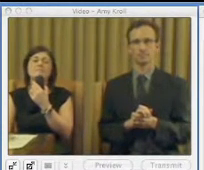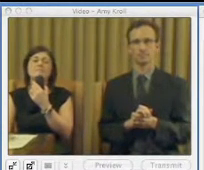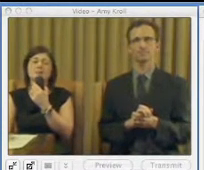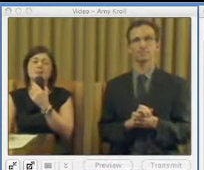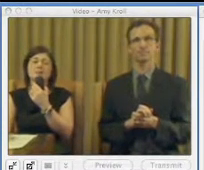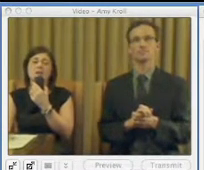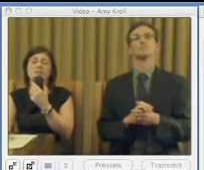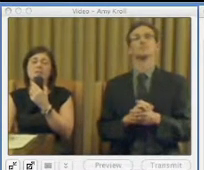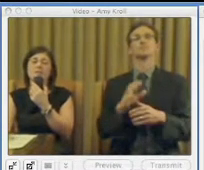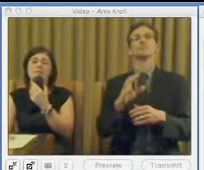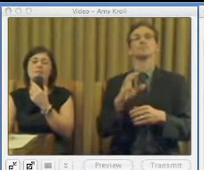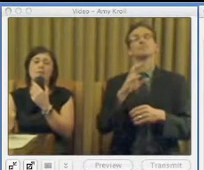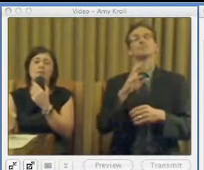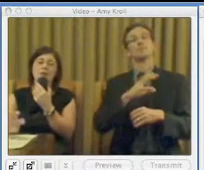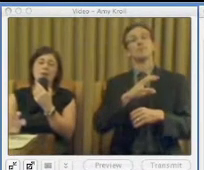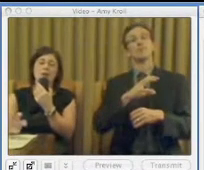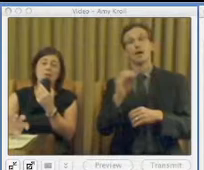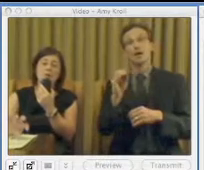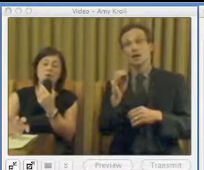And